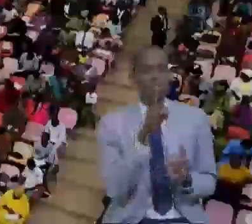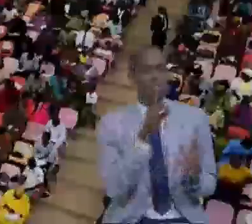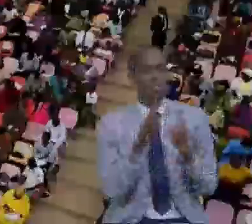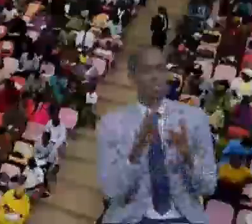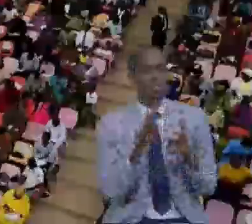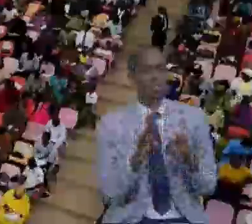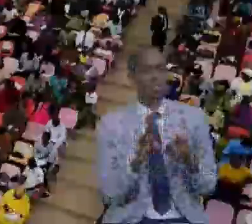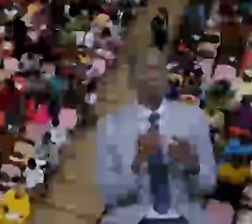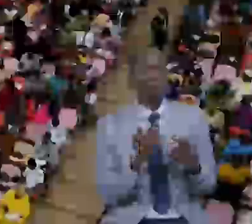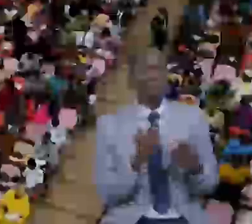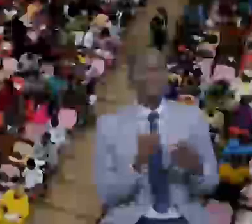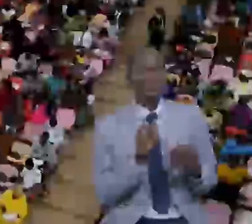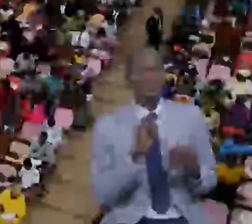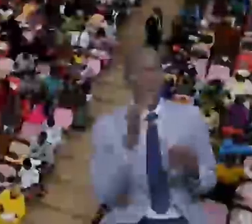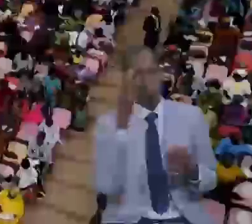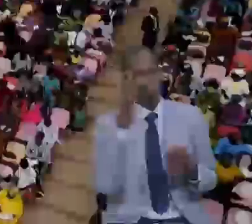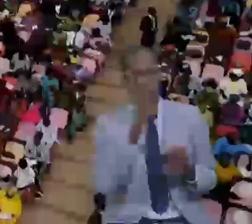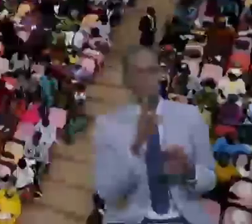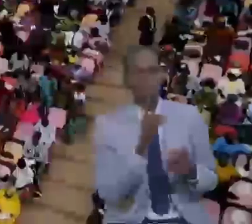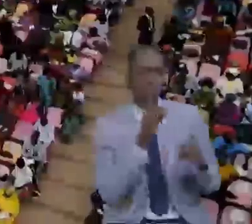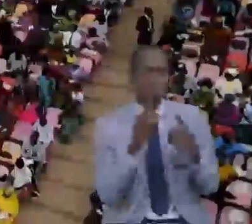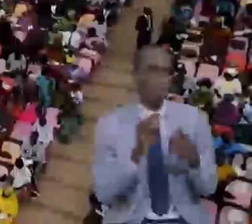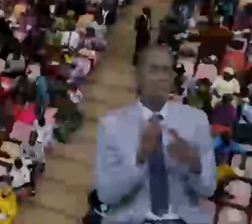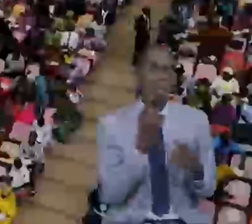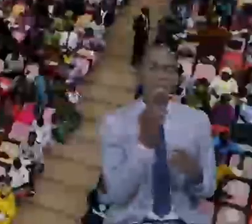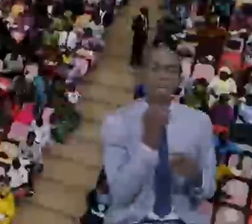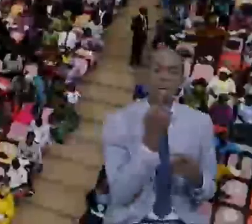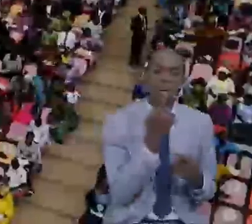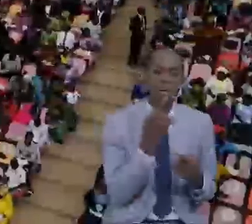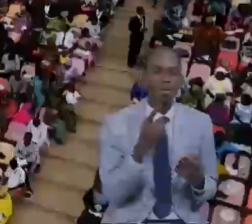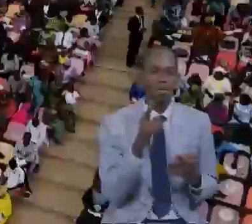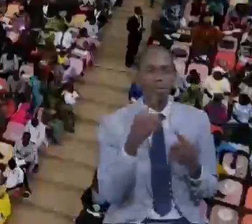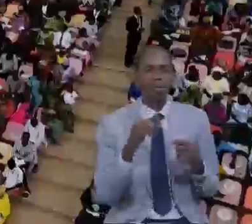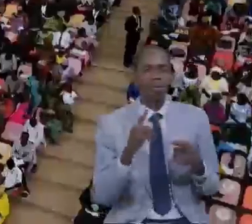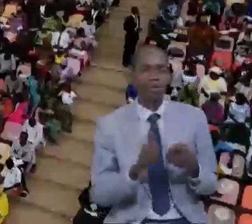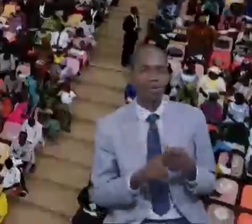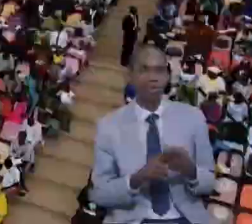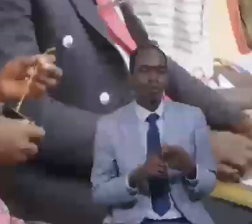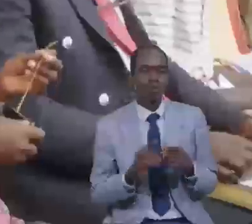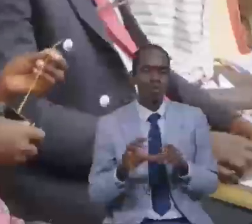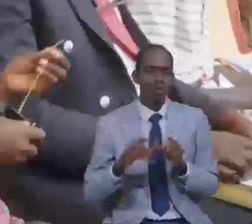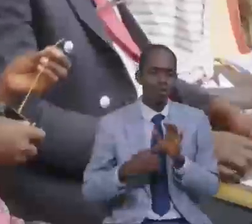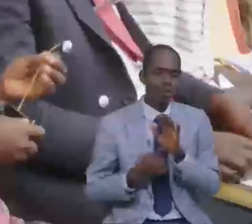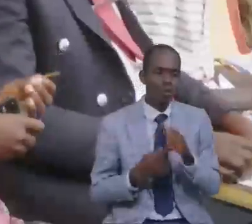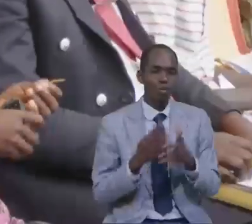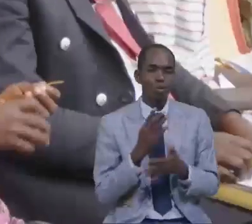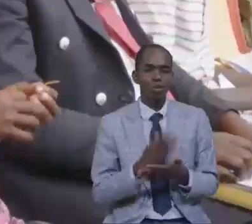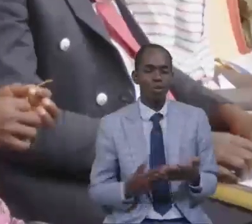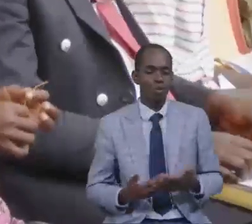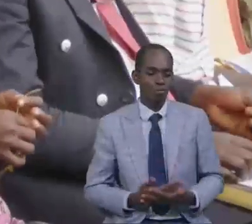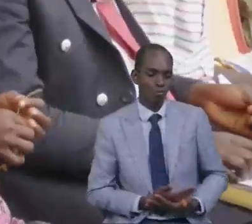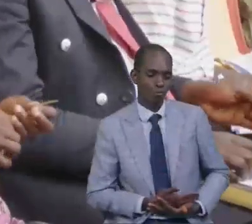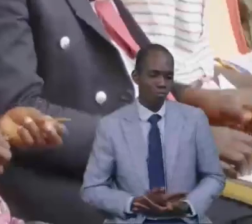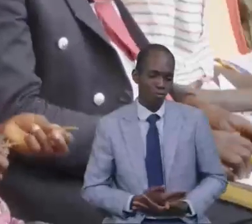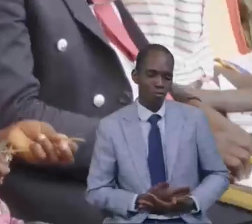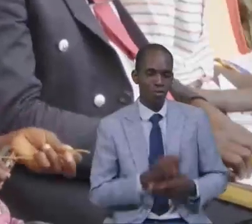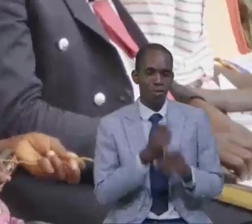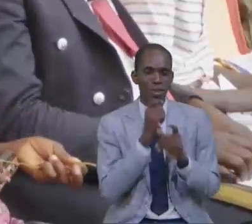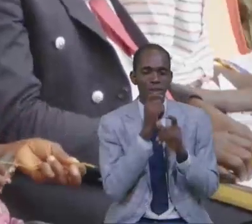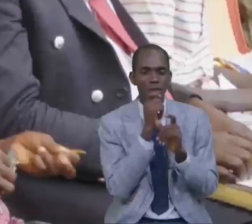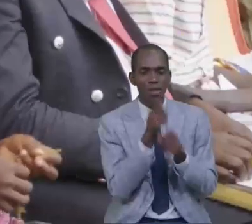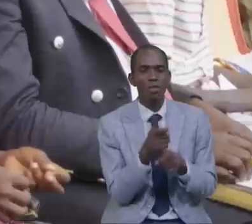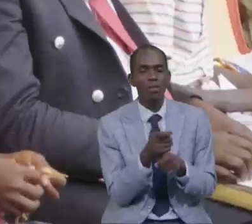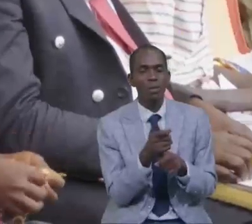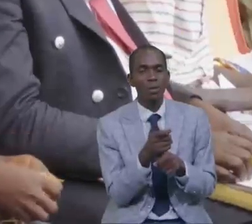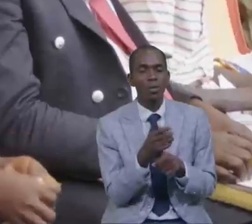the Spirit. I know you try to copy this person and that person. There's somebody there who is